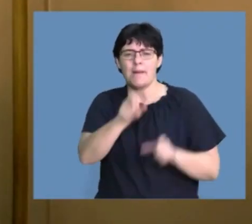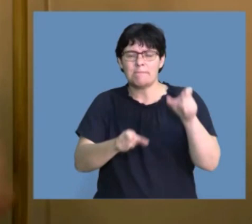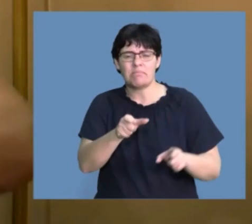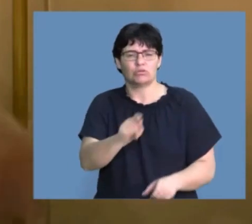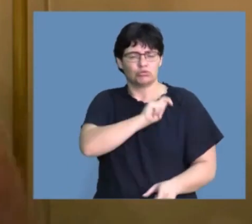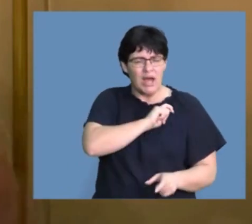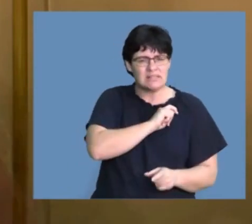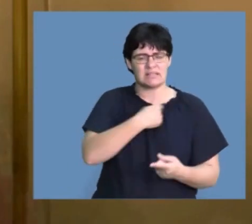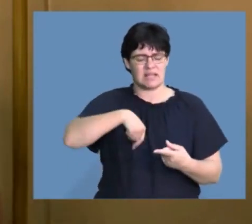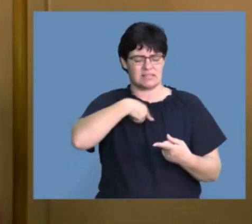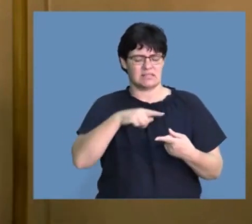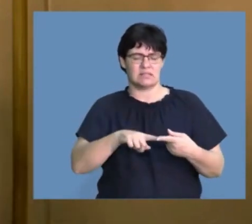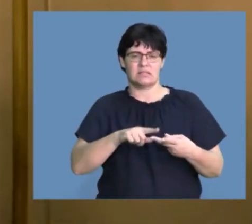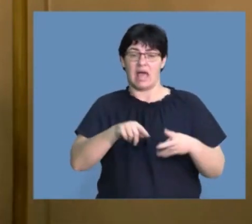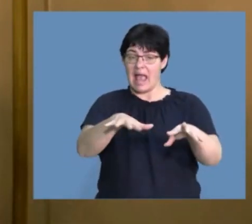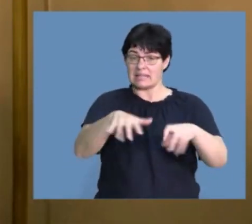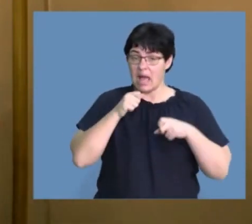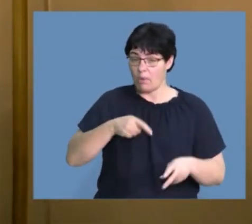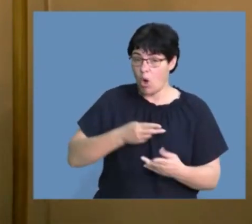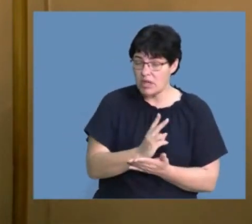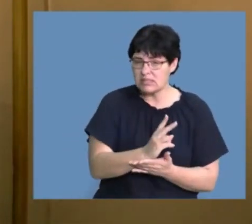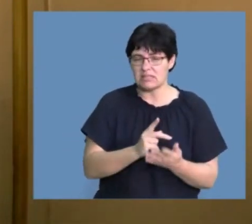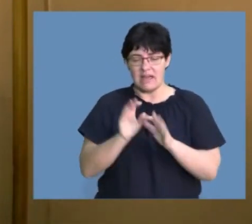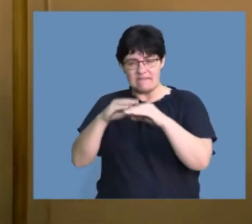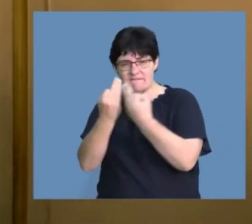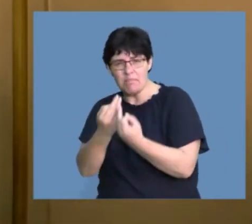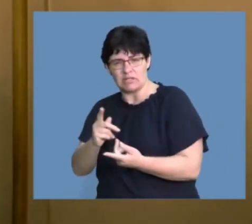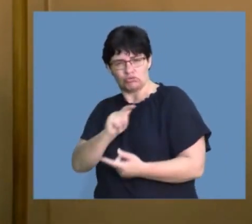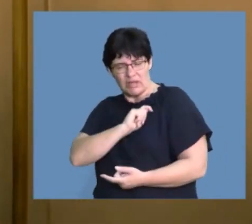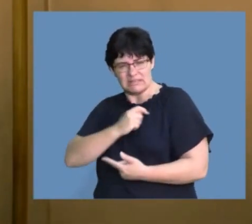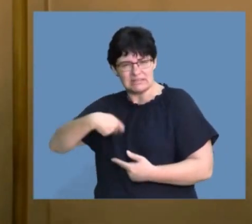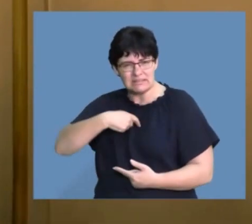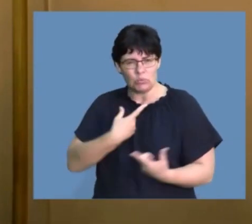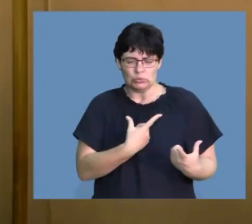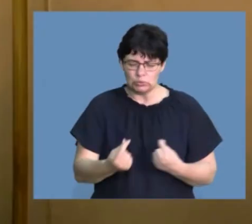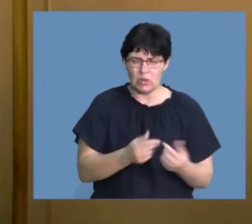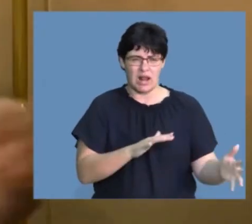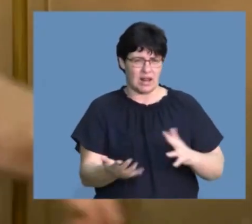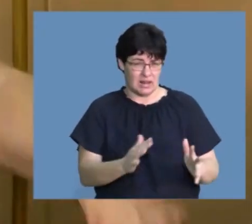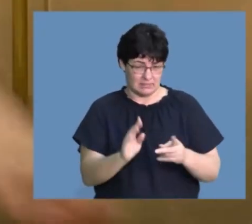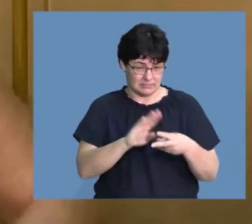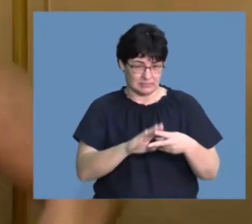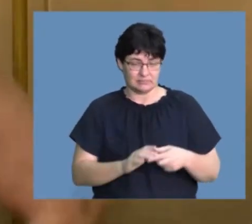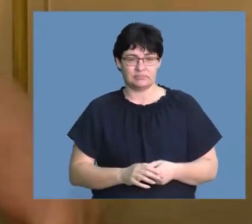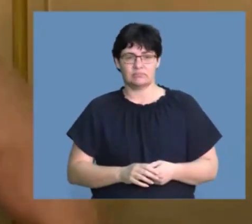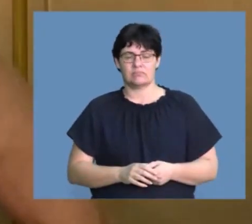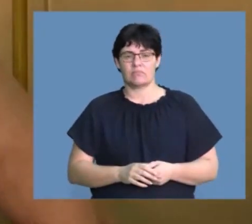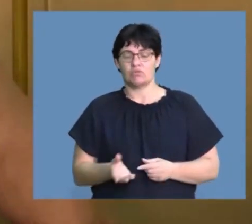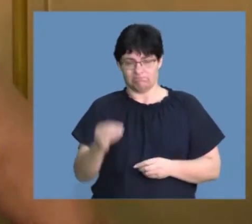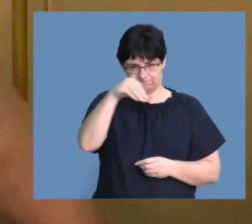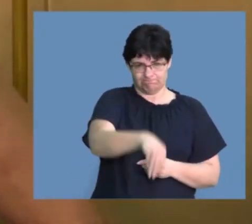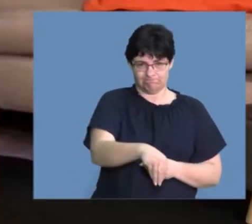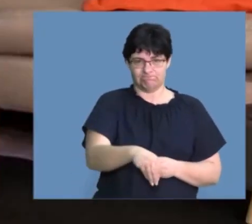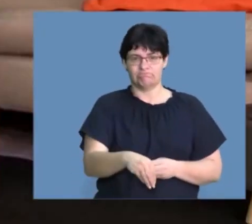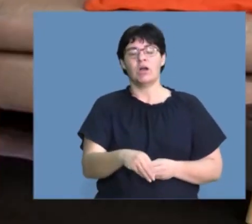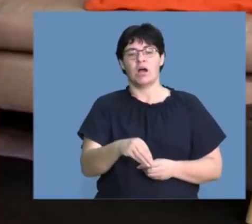our exams. We're honest in what we do. Our family trusts us. Okay, so big rock. Okay, I think that's a very big one. You can put that